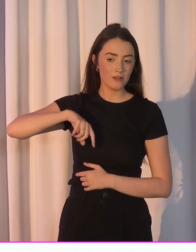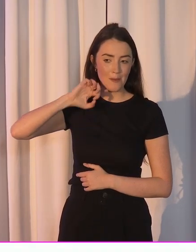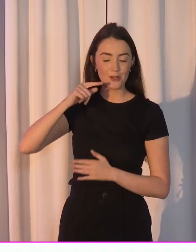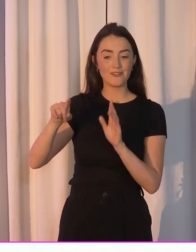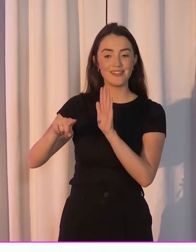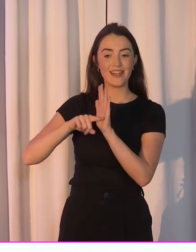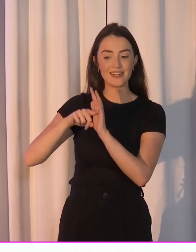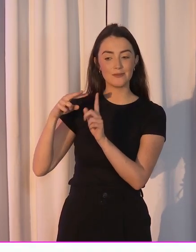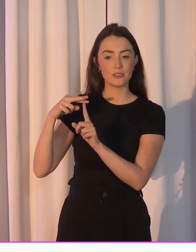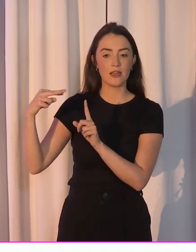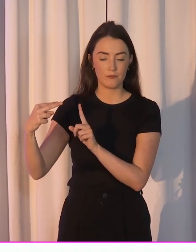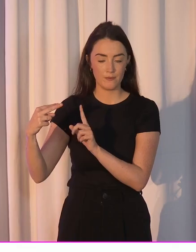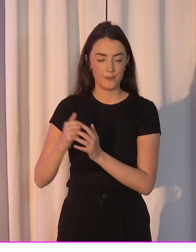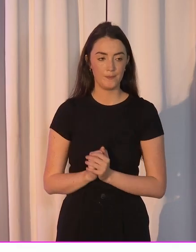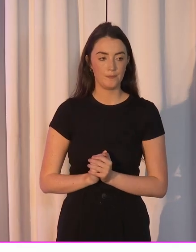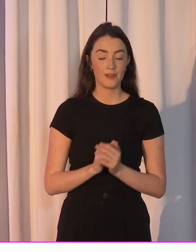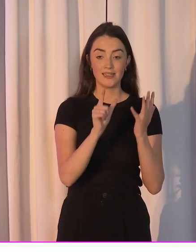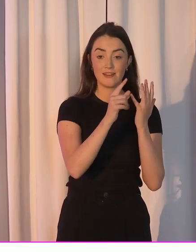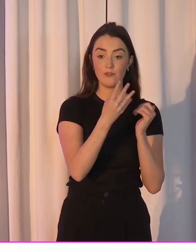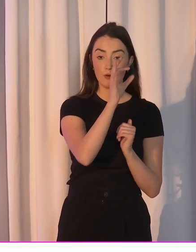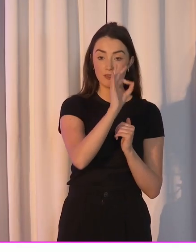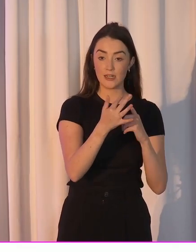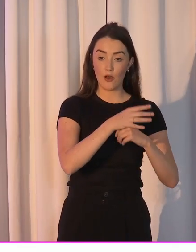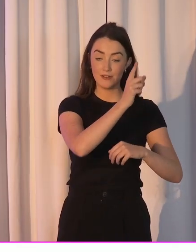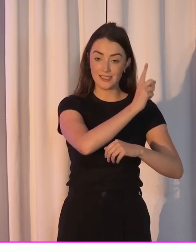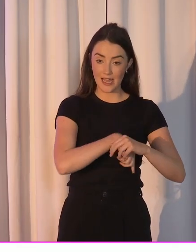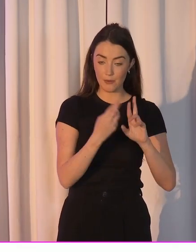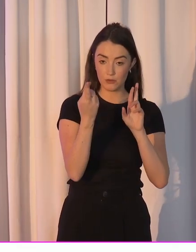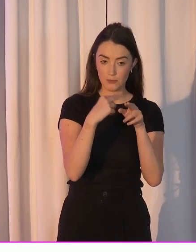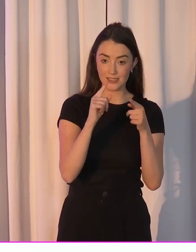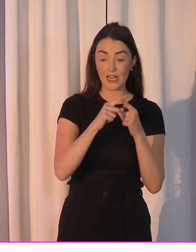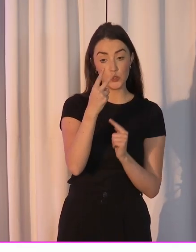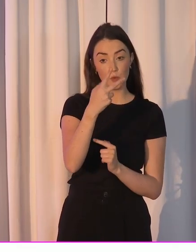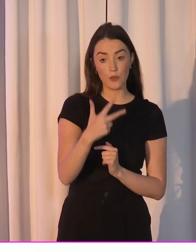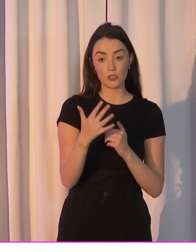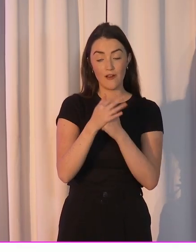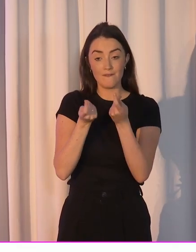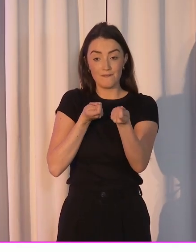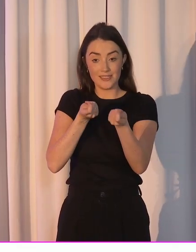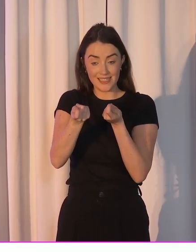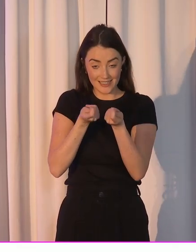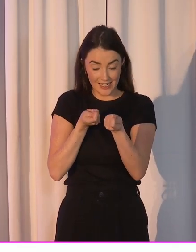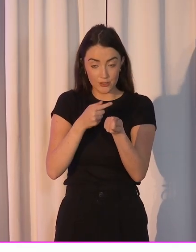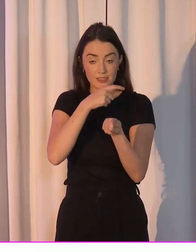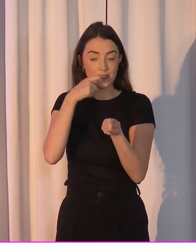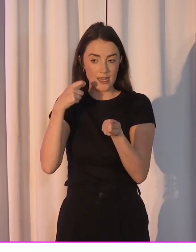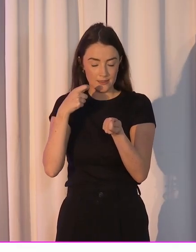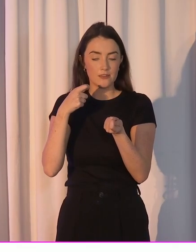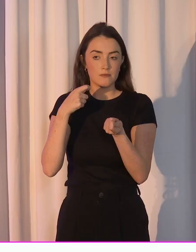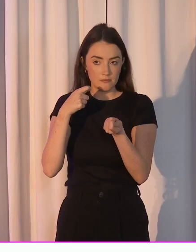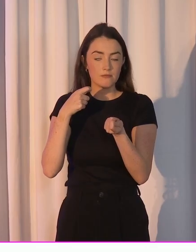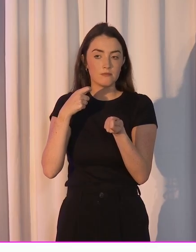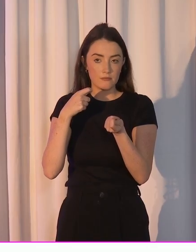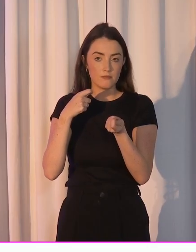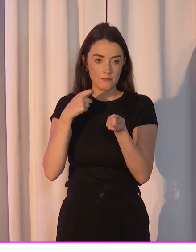perceptions. Specifically, 74% of disabled respondents and 2/3 of facilitators working with ID artists highlighted that